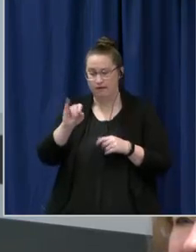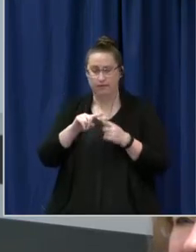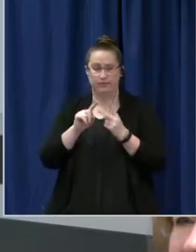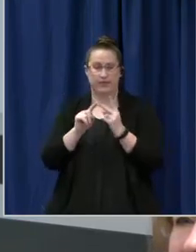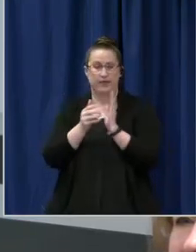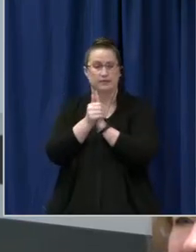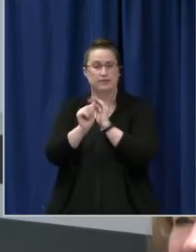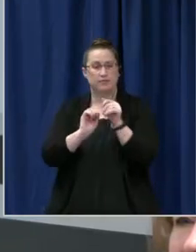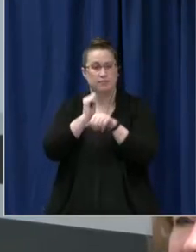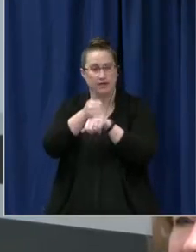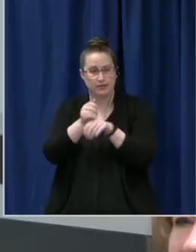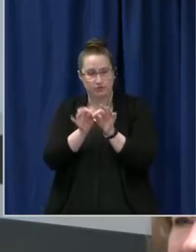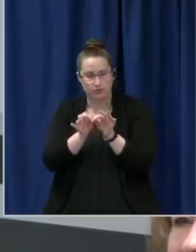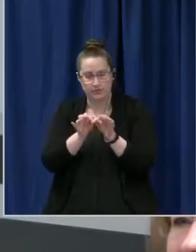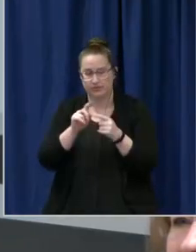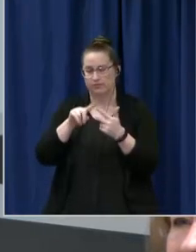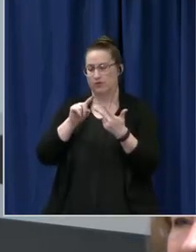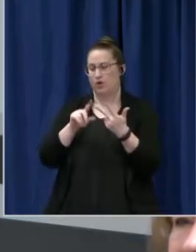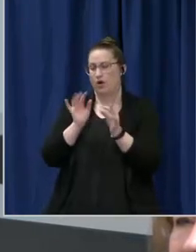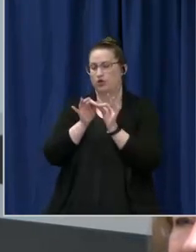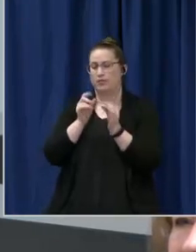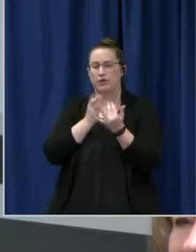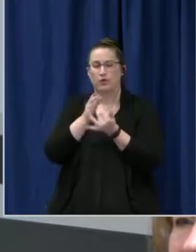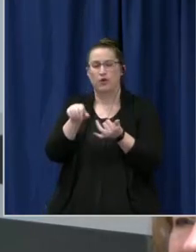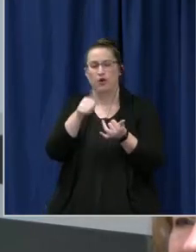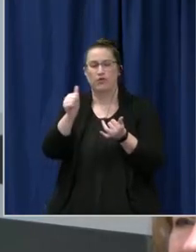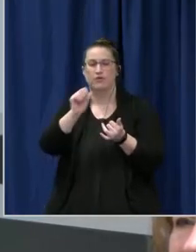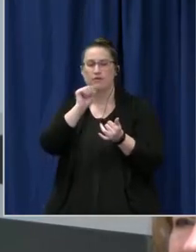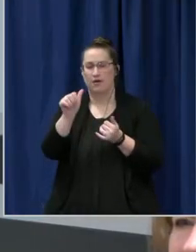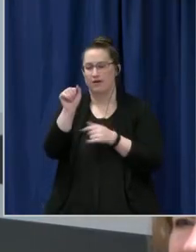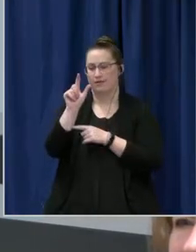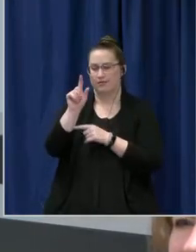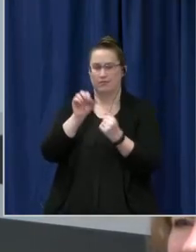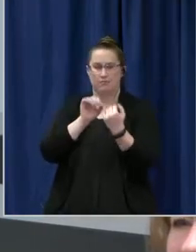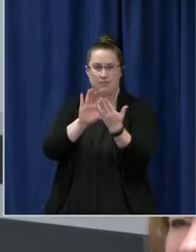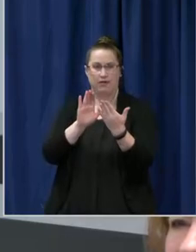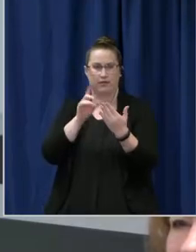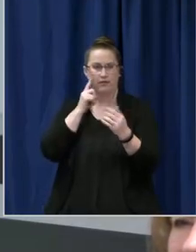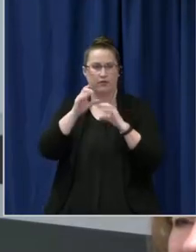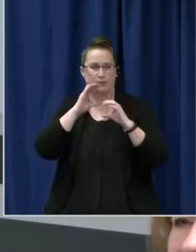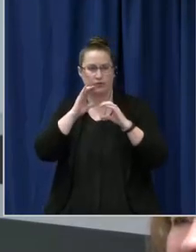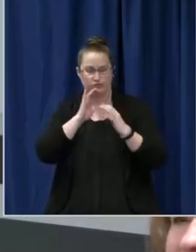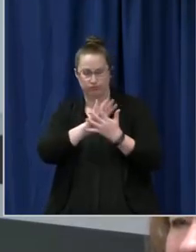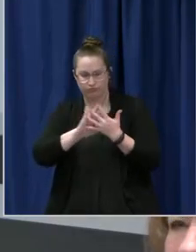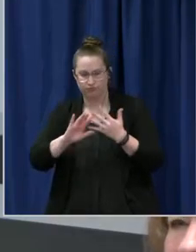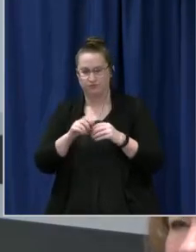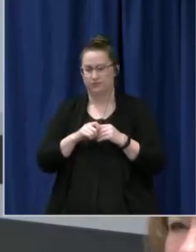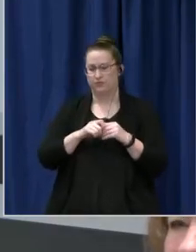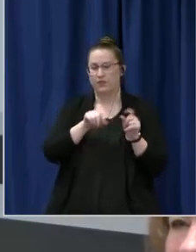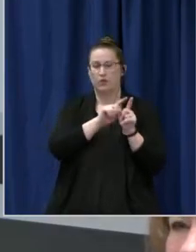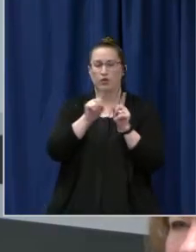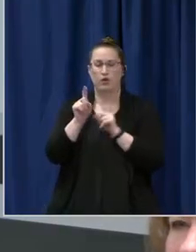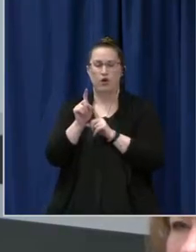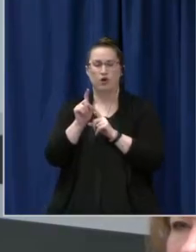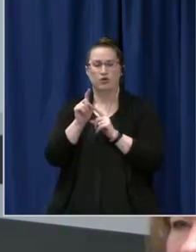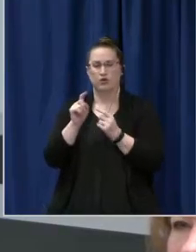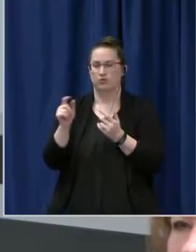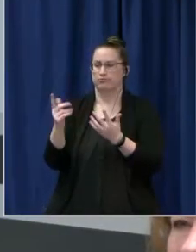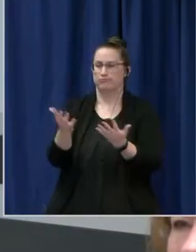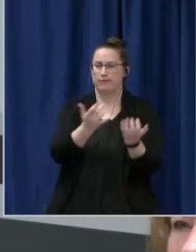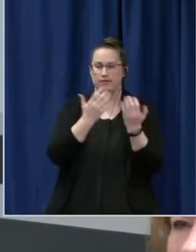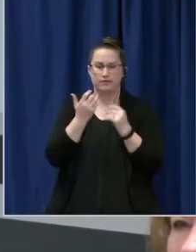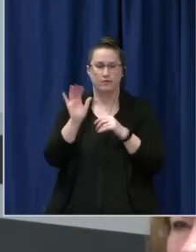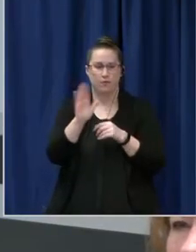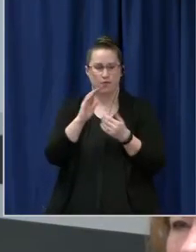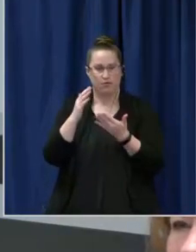skill-based interpreting, or interpreting through other non-ASL methods of communication. We also seek comment on any rule